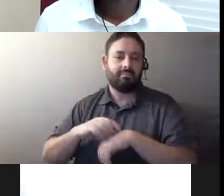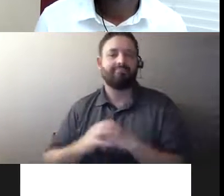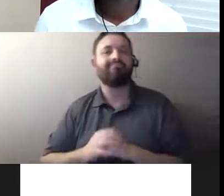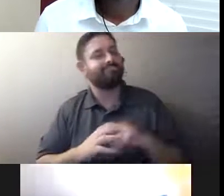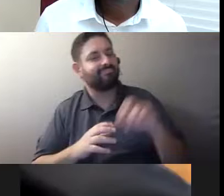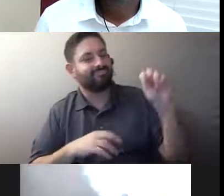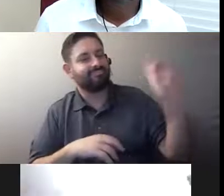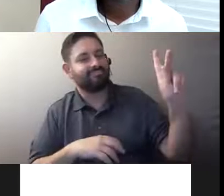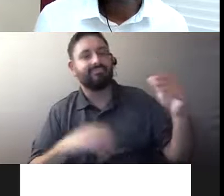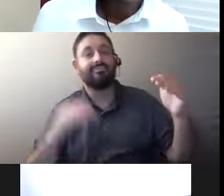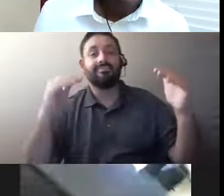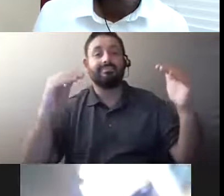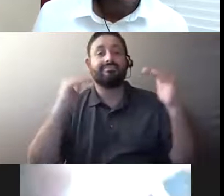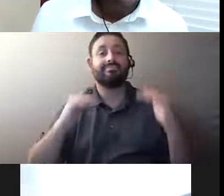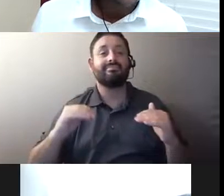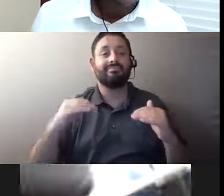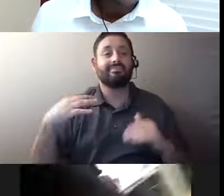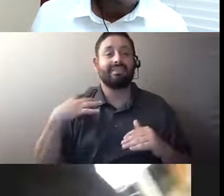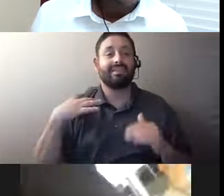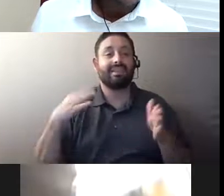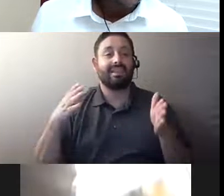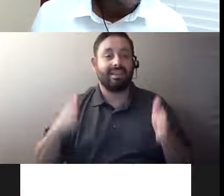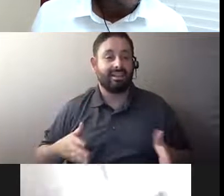Okay, and the next person on this question